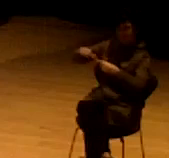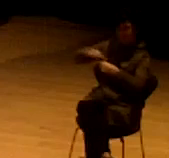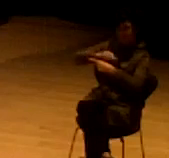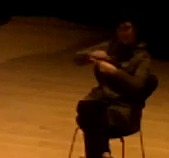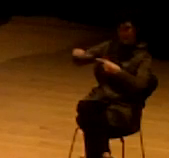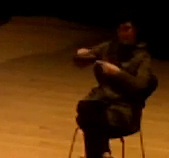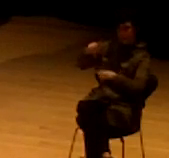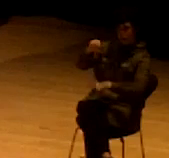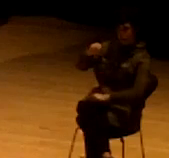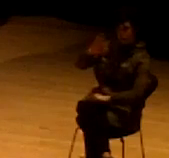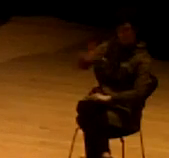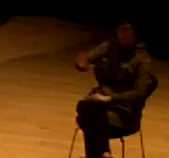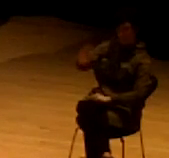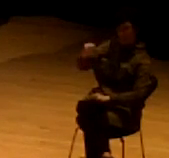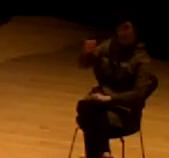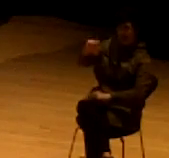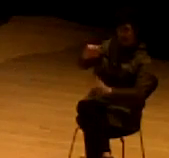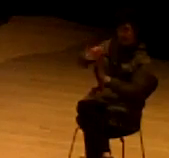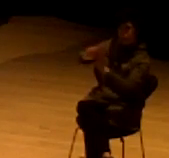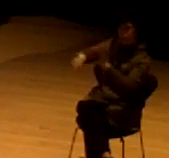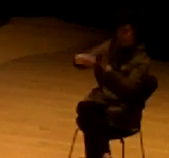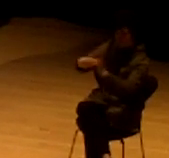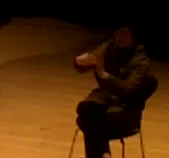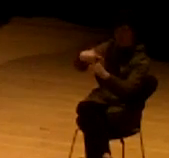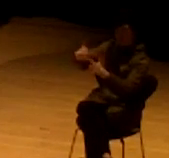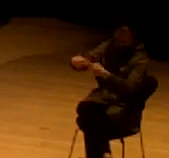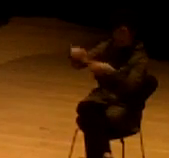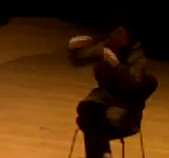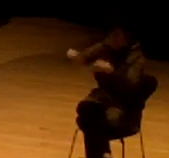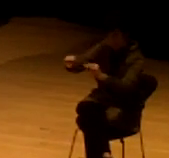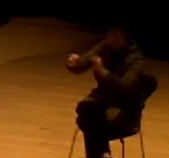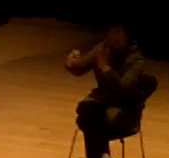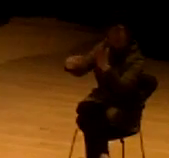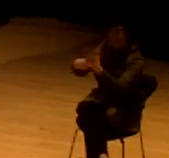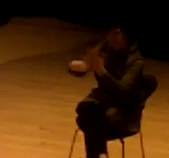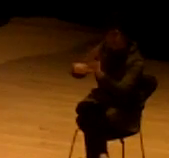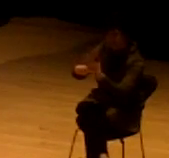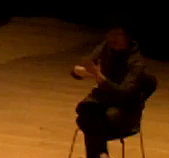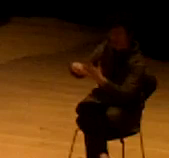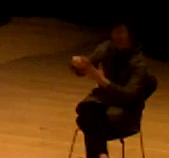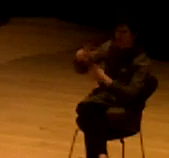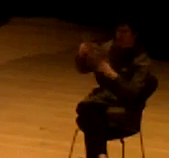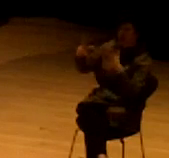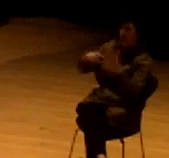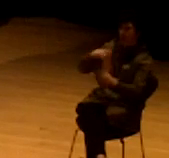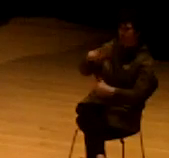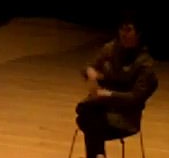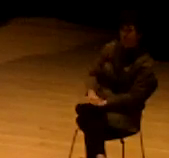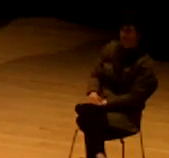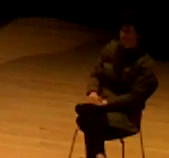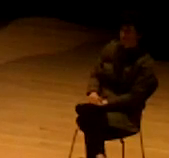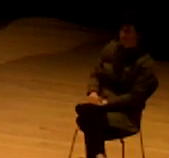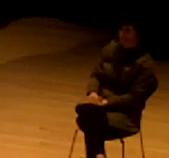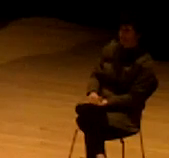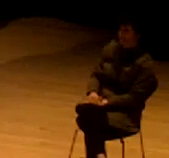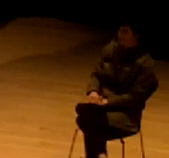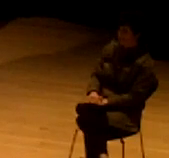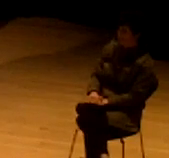the process. Could you talk about how you changed your mindset to produce at La Mama and